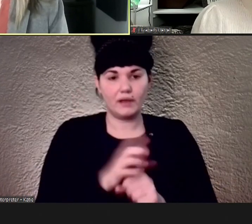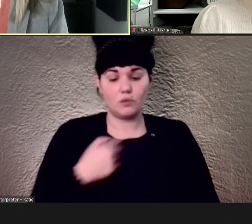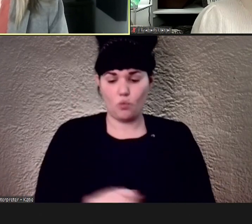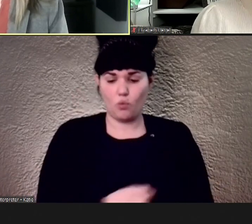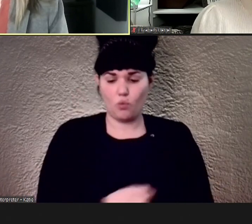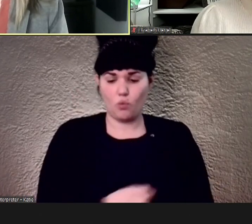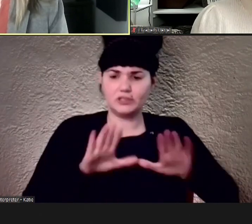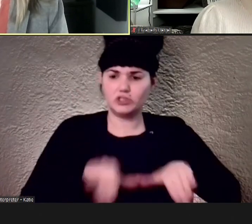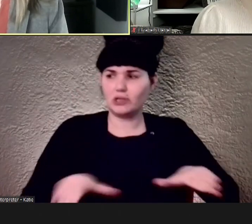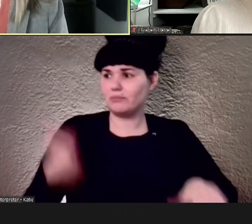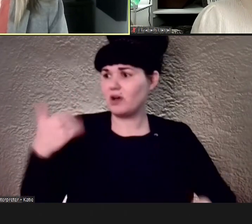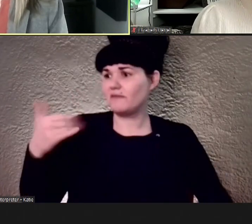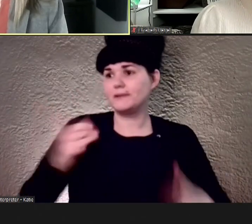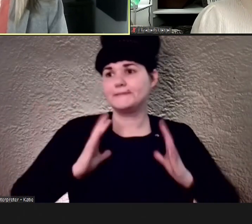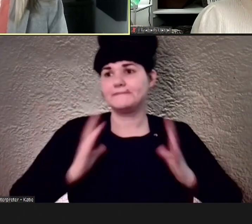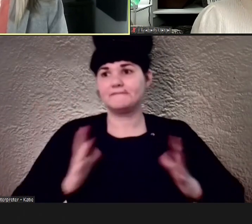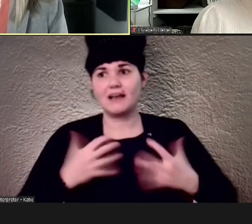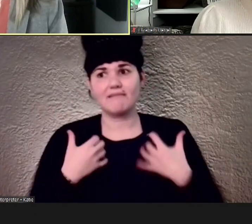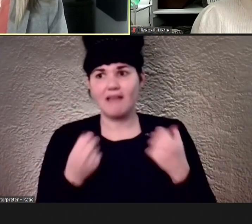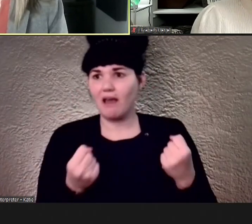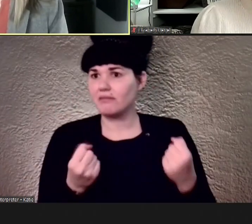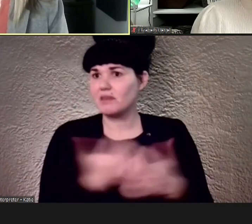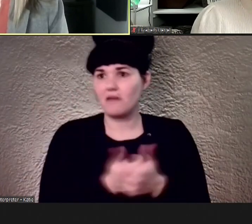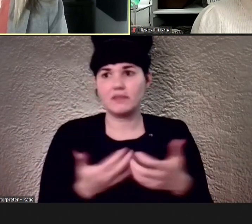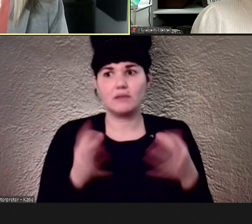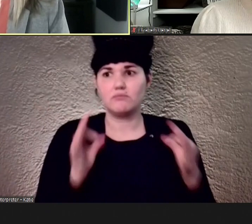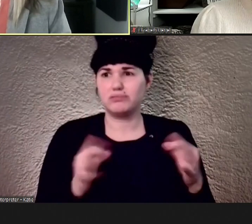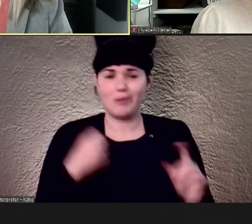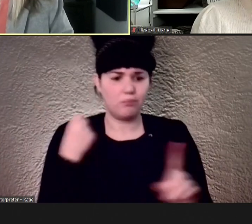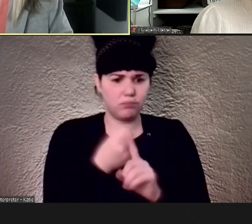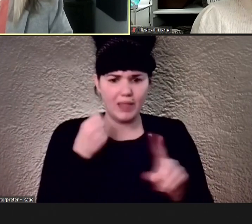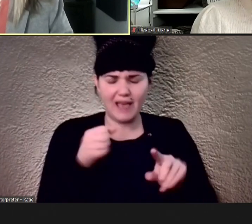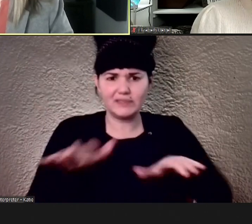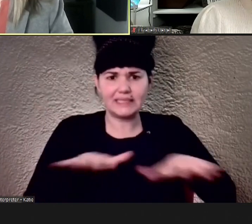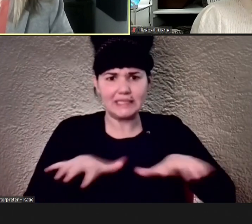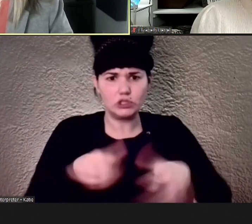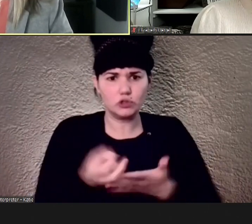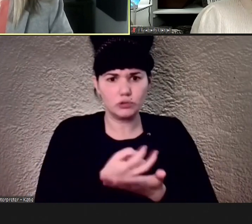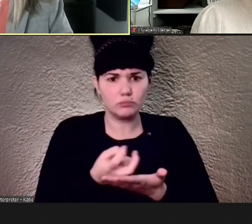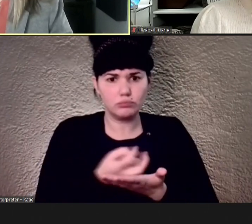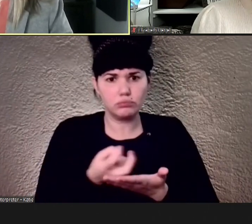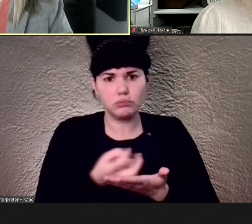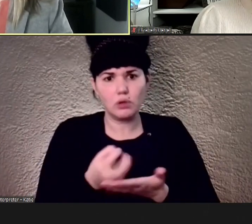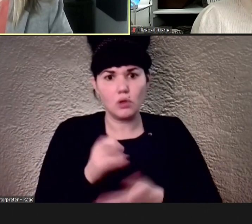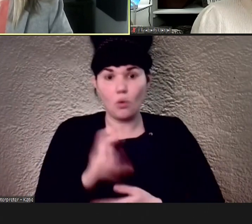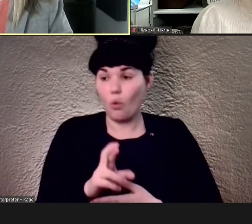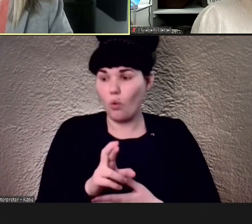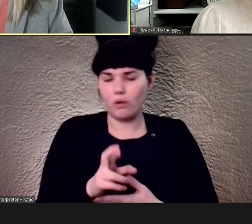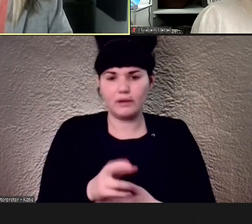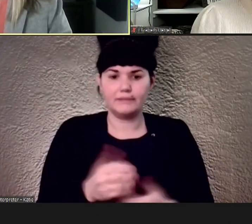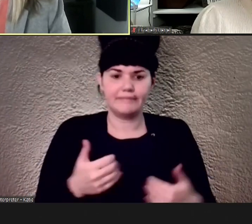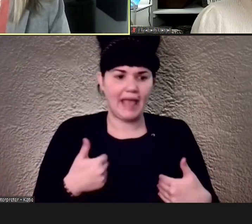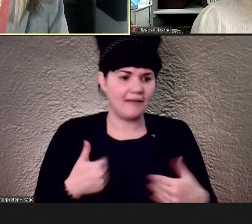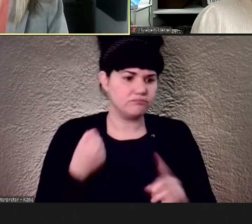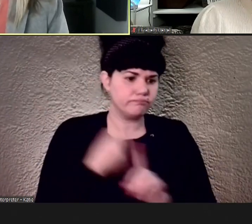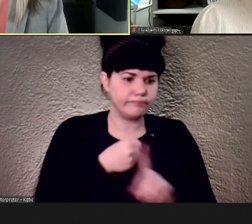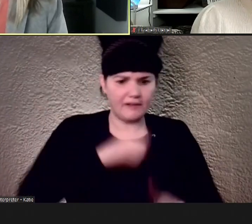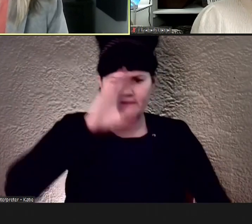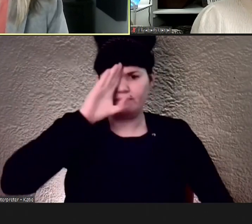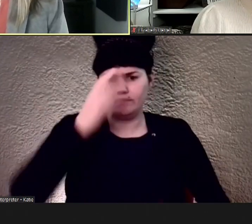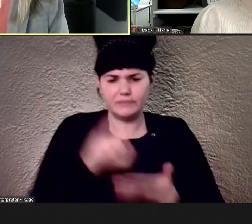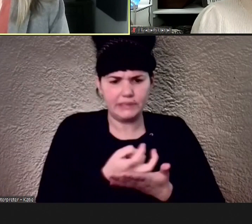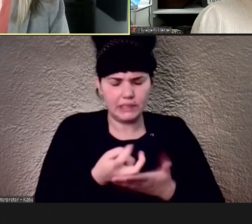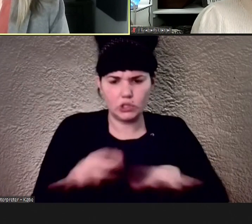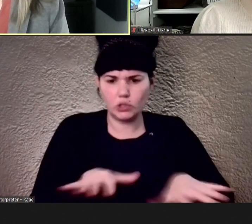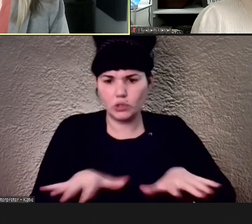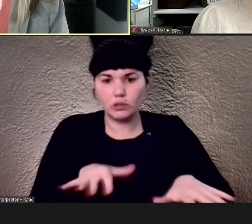with COVID develop febrile seizures, or a seizure that occurs in the setting of a fever. We've had children with seizure